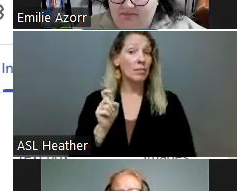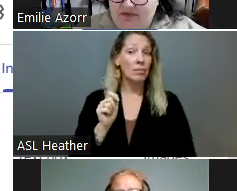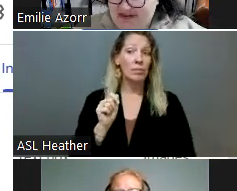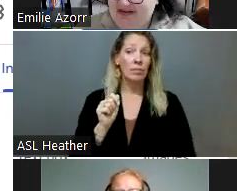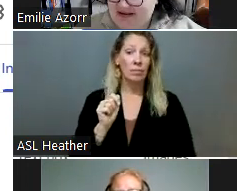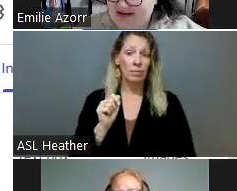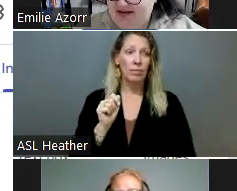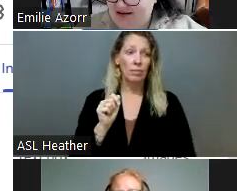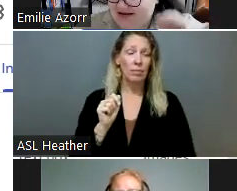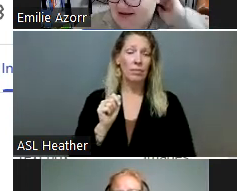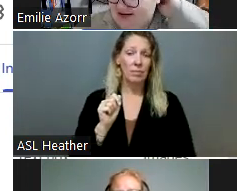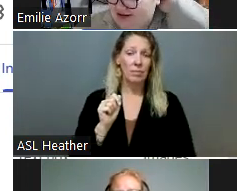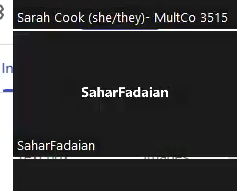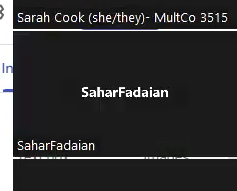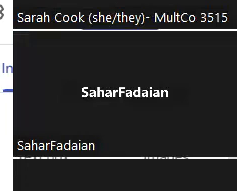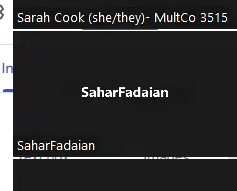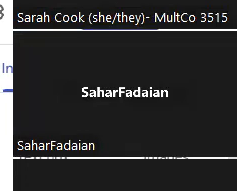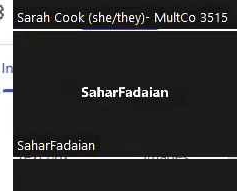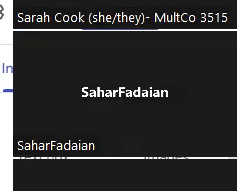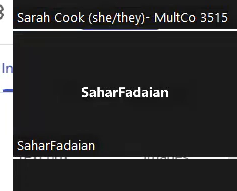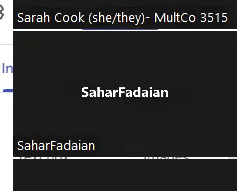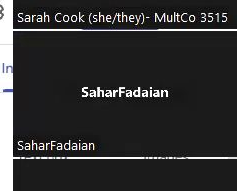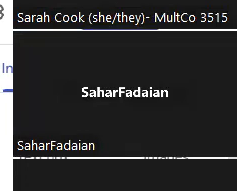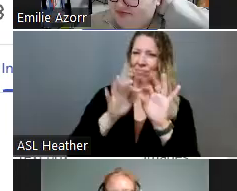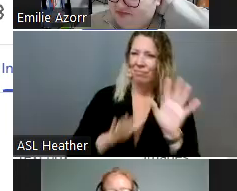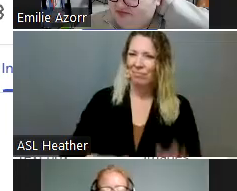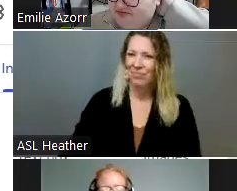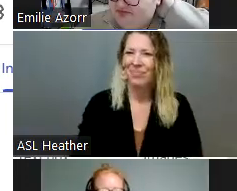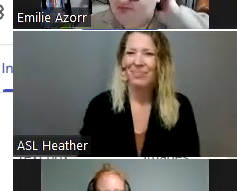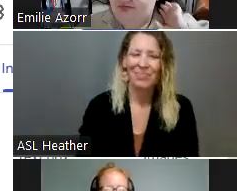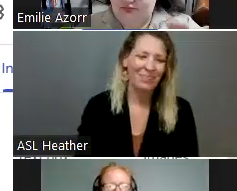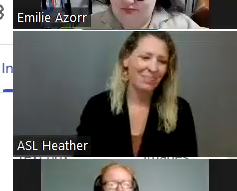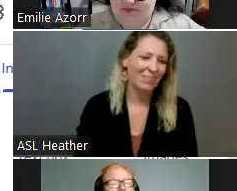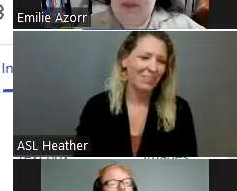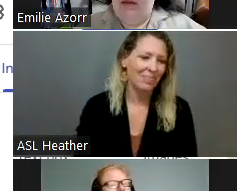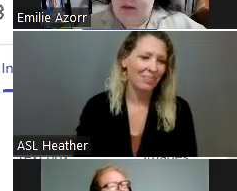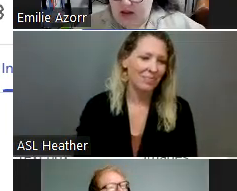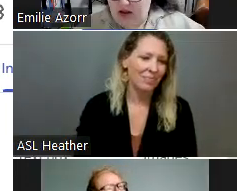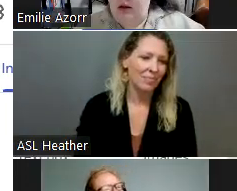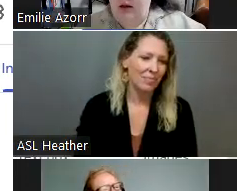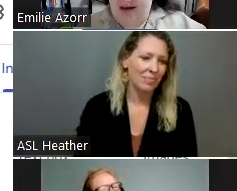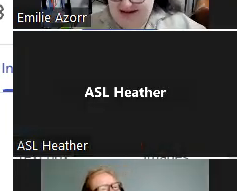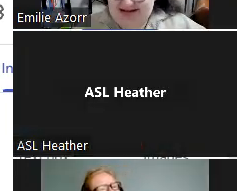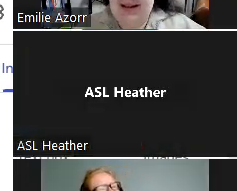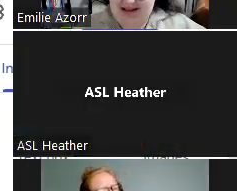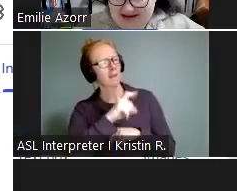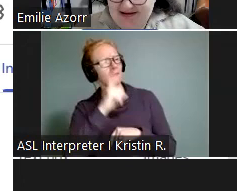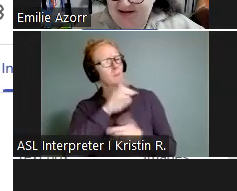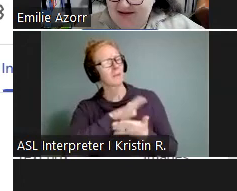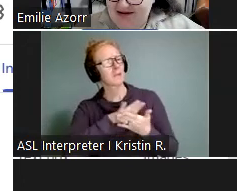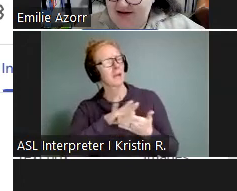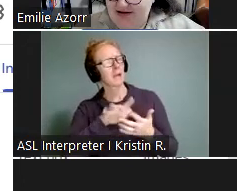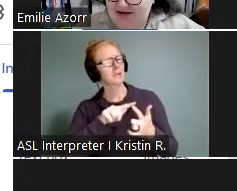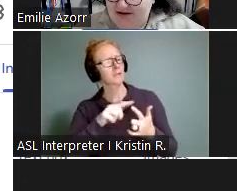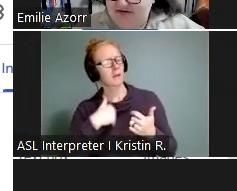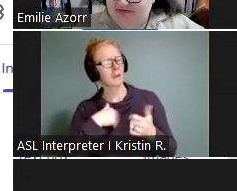Yeah, Emily, I'm just thinking about it would be nice to have one at my organization, but I don't know if